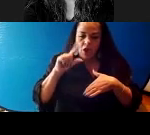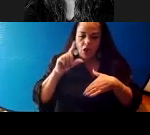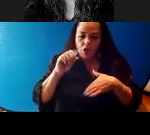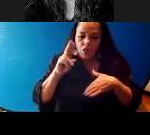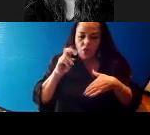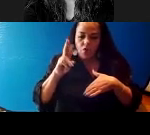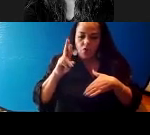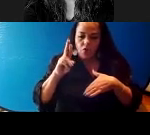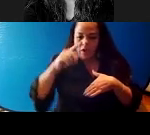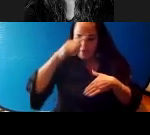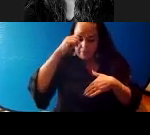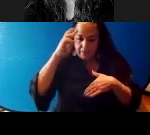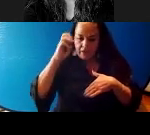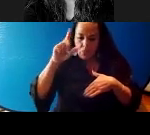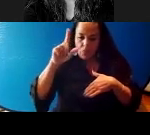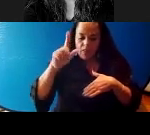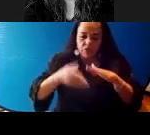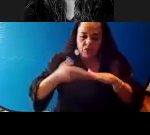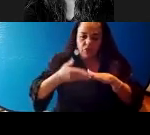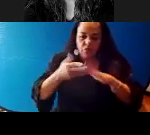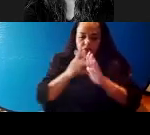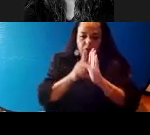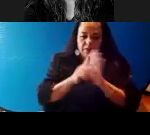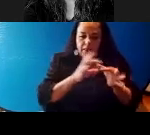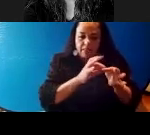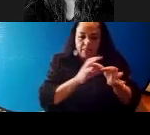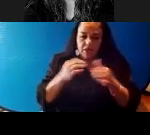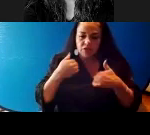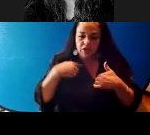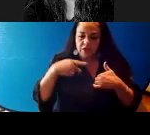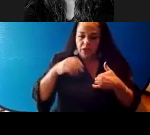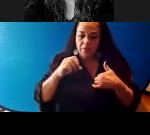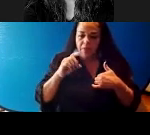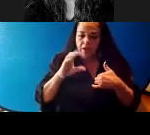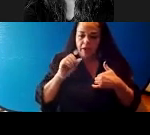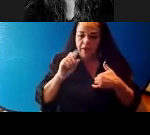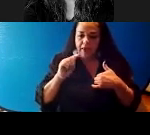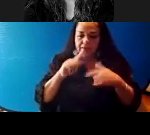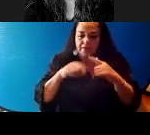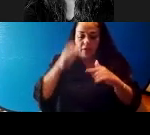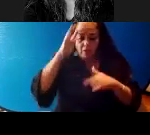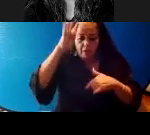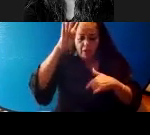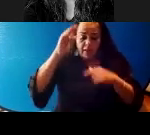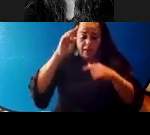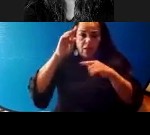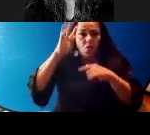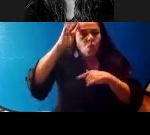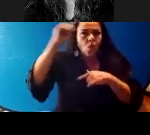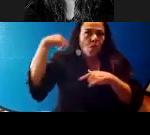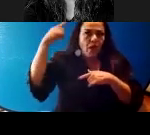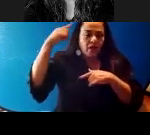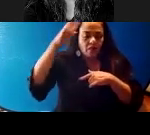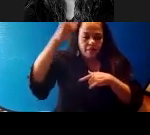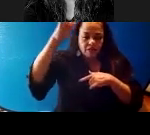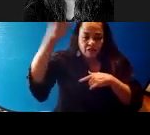who runs Policy Link, also our board chair, also has a podcast of Radical Imagination. I think the list could go on and on. But really, this